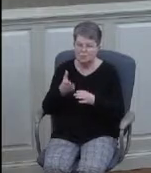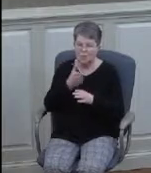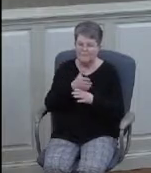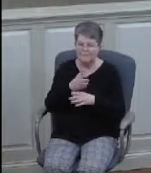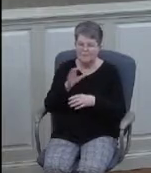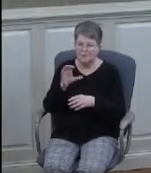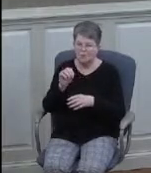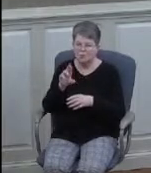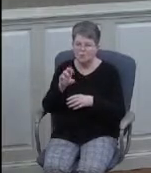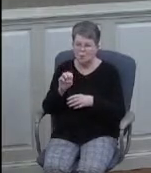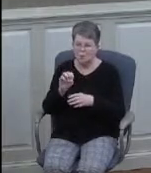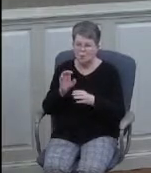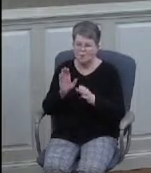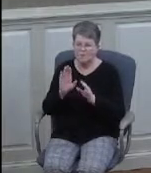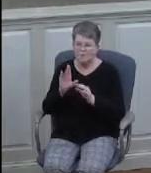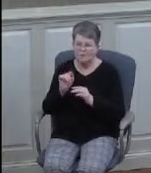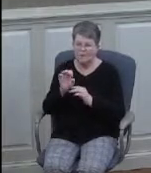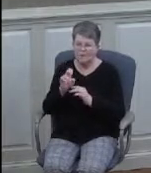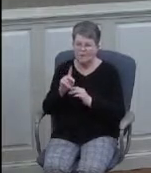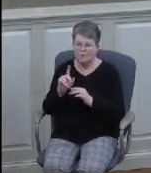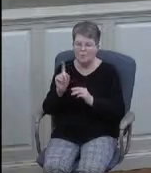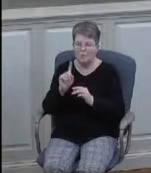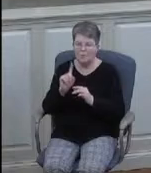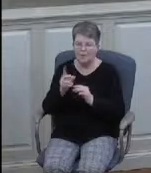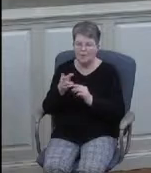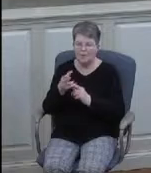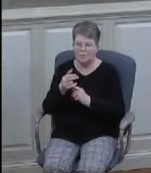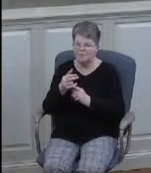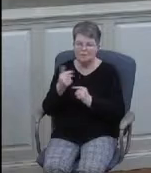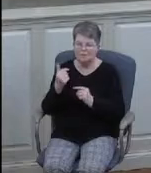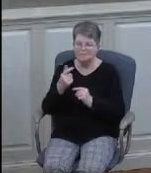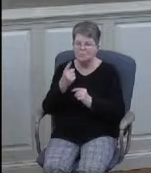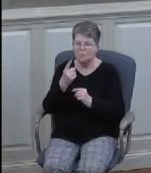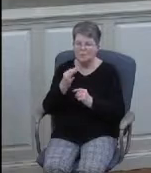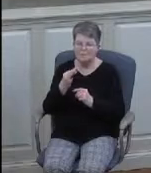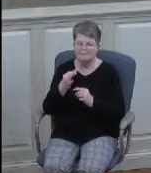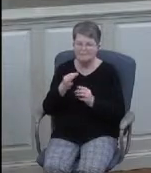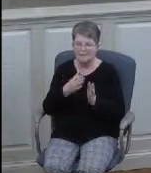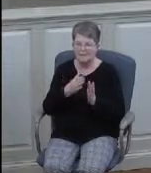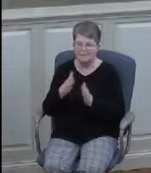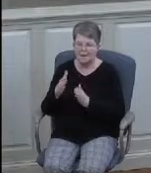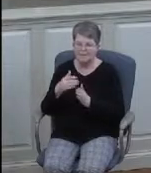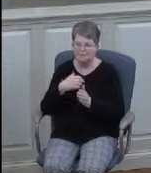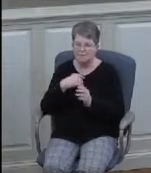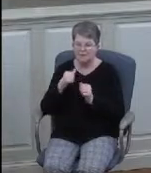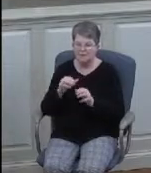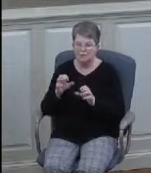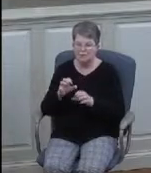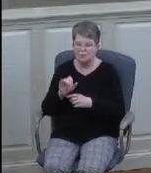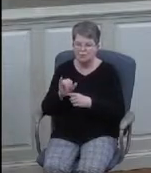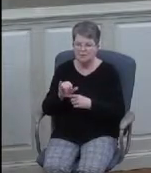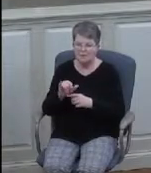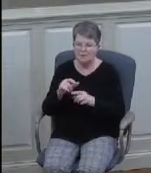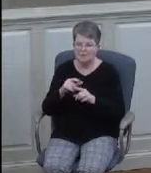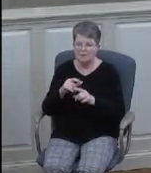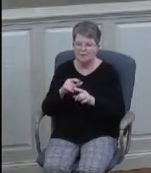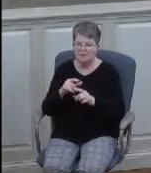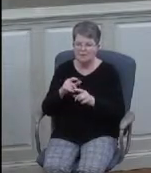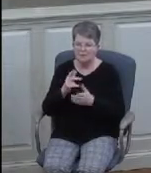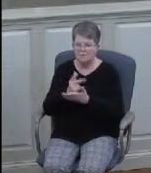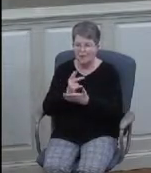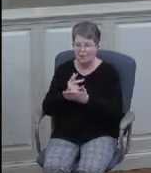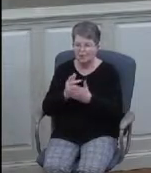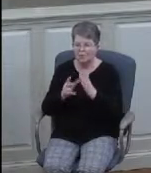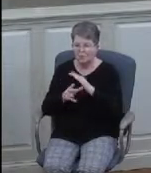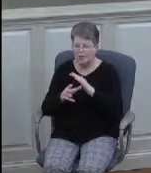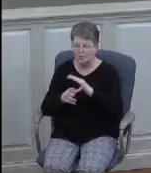the hotel and the, you know, this is just one of the four plans that I showed you about ways we could do that with the parking garage and the hotel